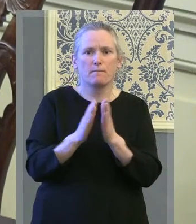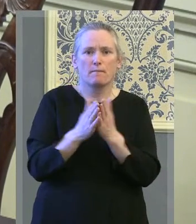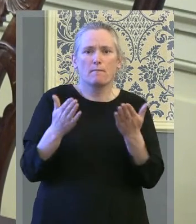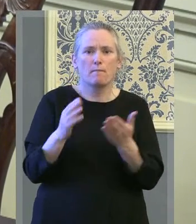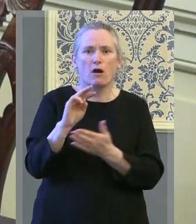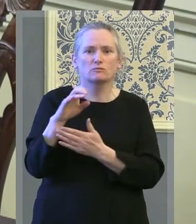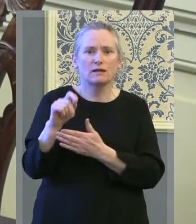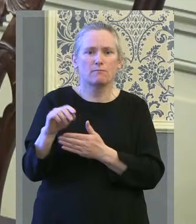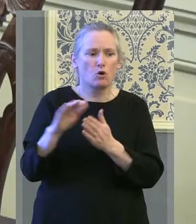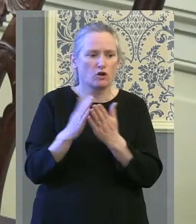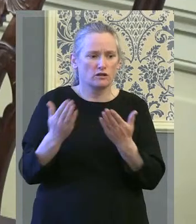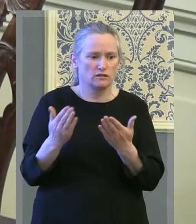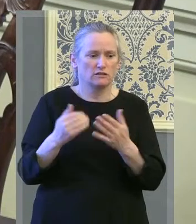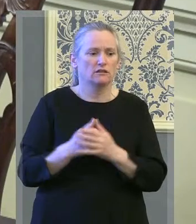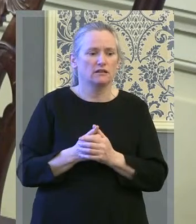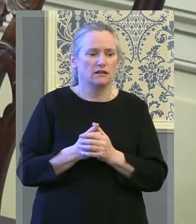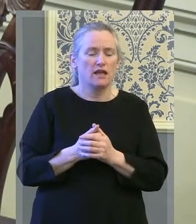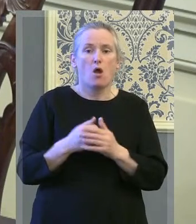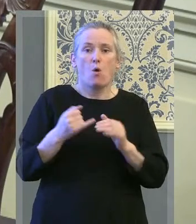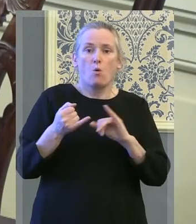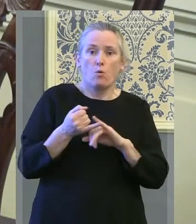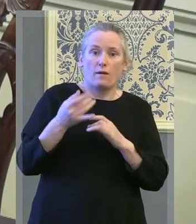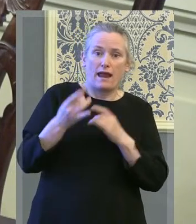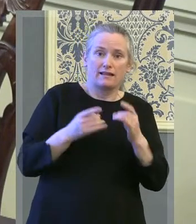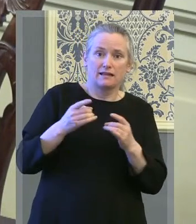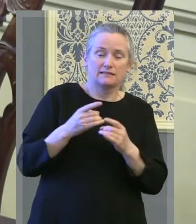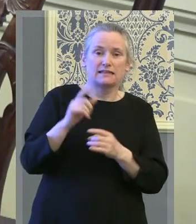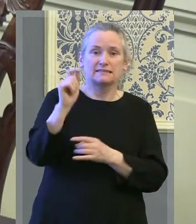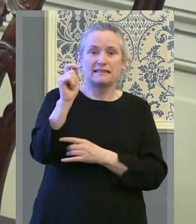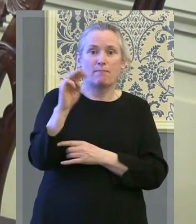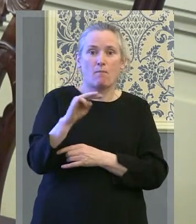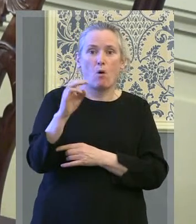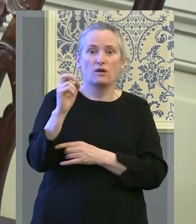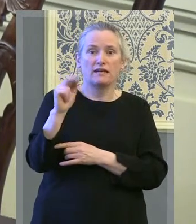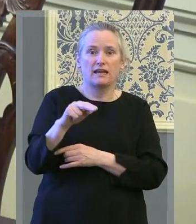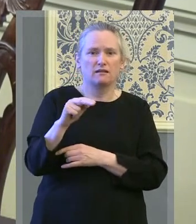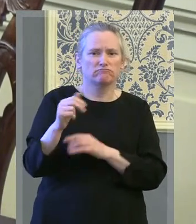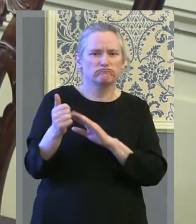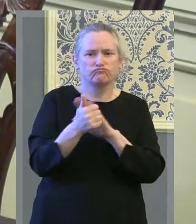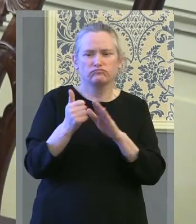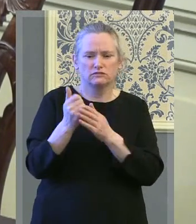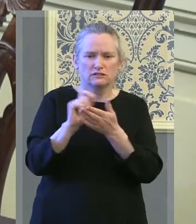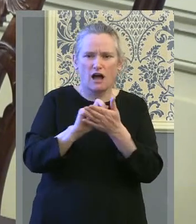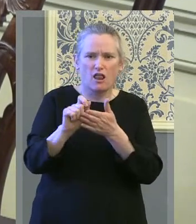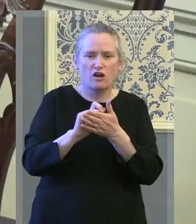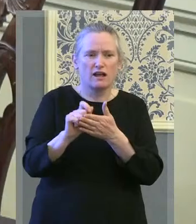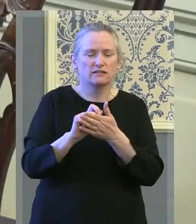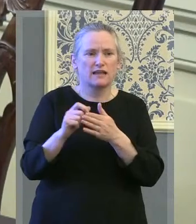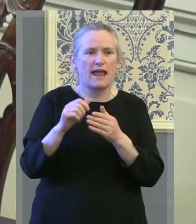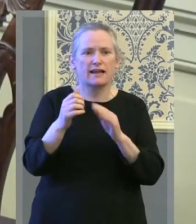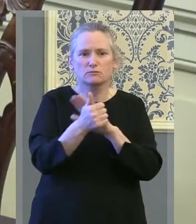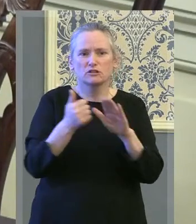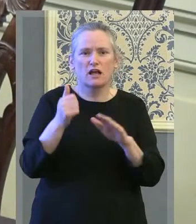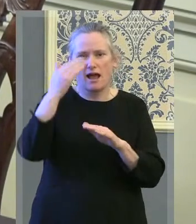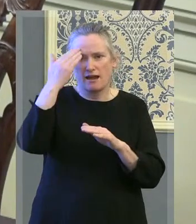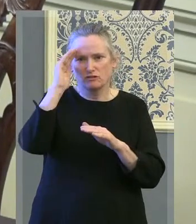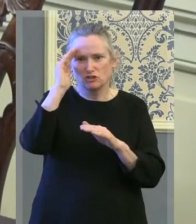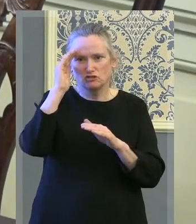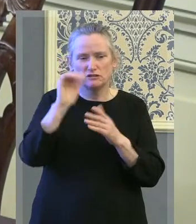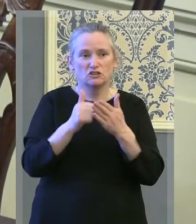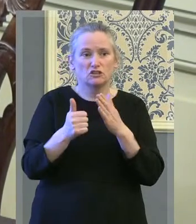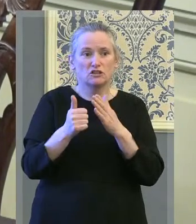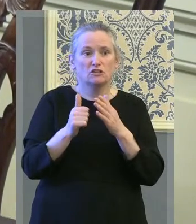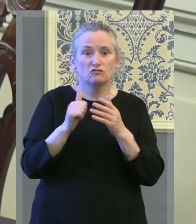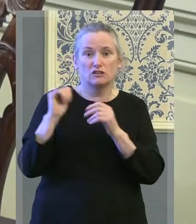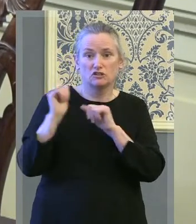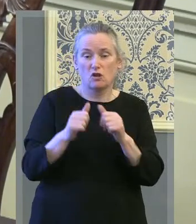Tim O'Neill, a renowned scholar and a national expert on the Irish manuscript tradition. Tim has worked with the likes of Seamus Heaney